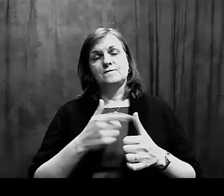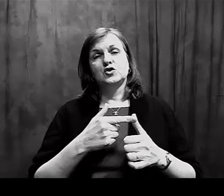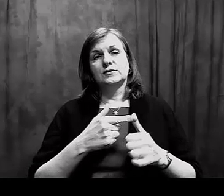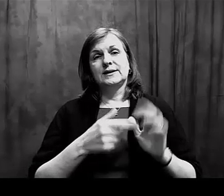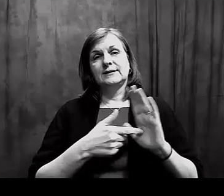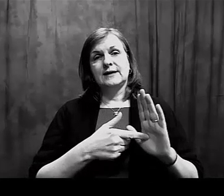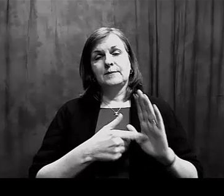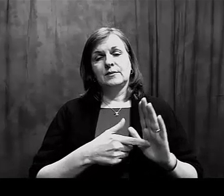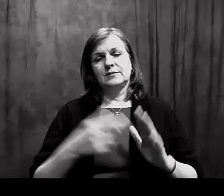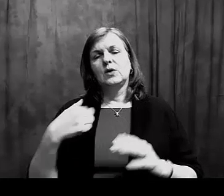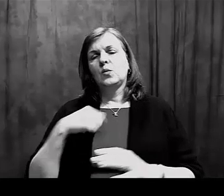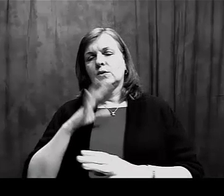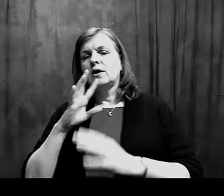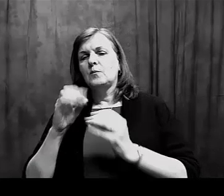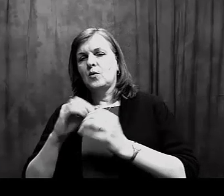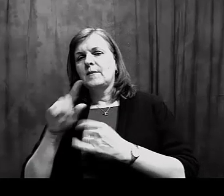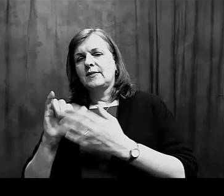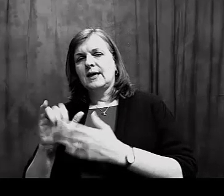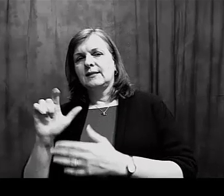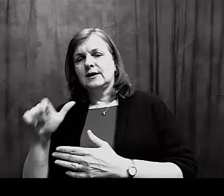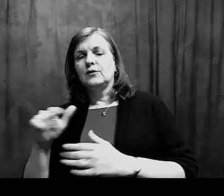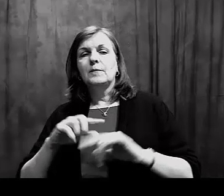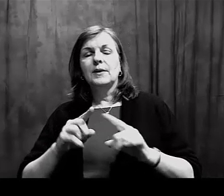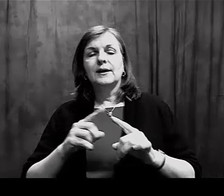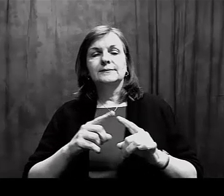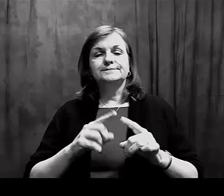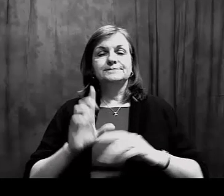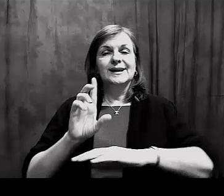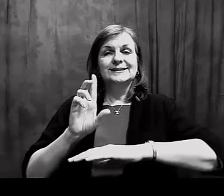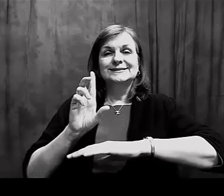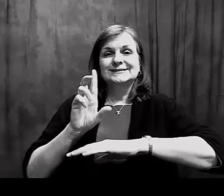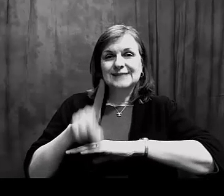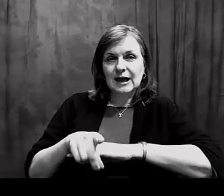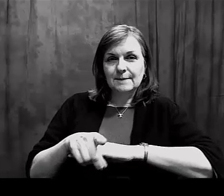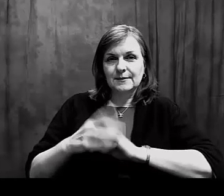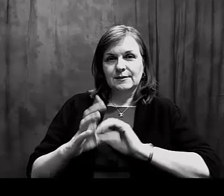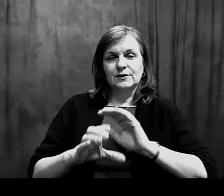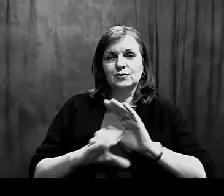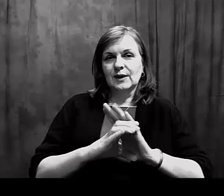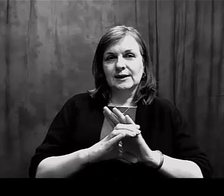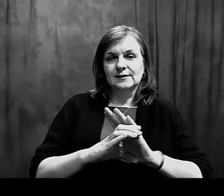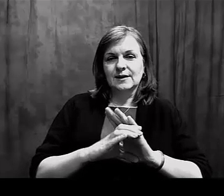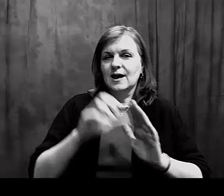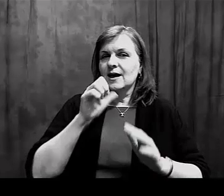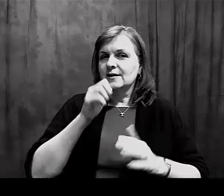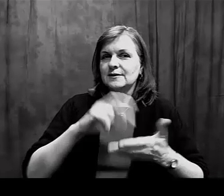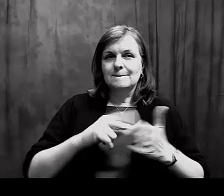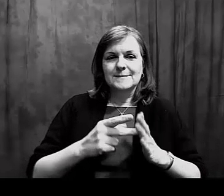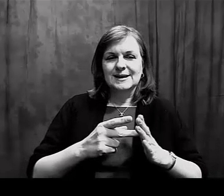This is our first indication, and we'll talk about it a lot. Dominant